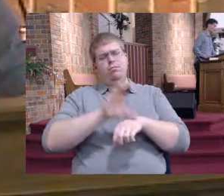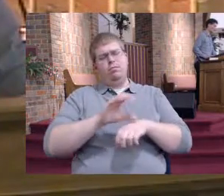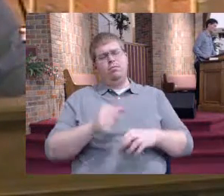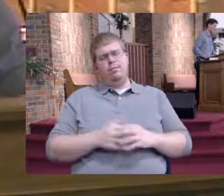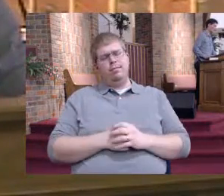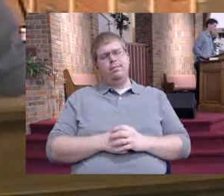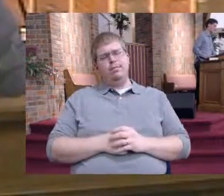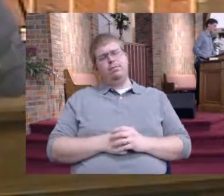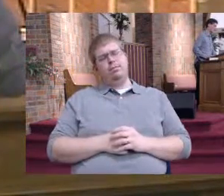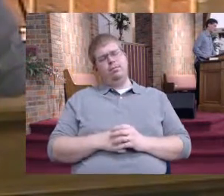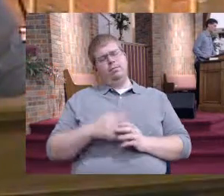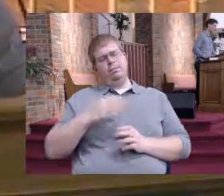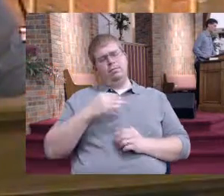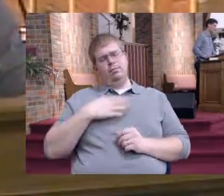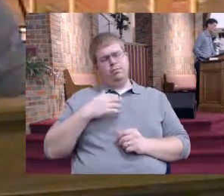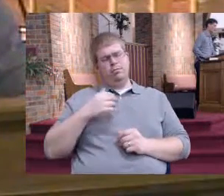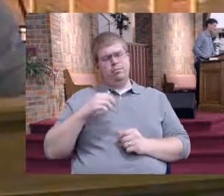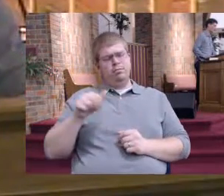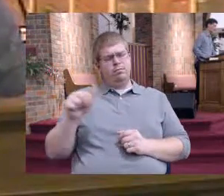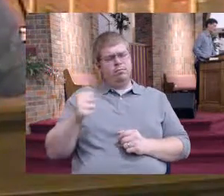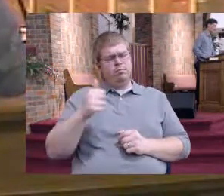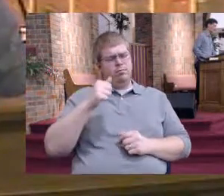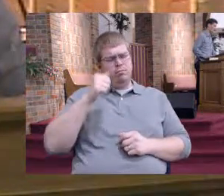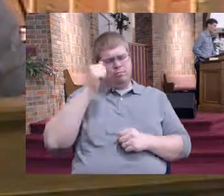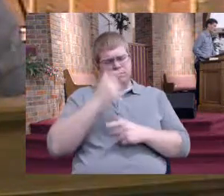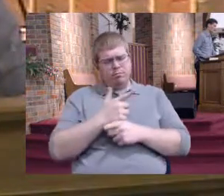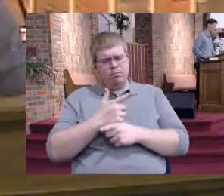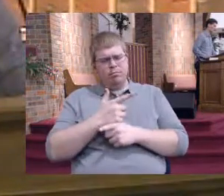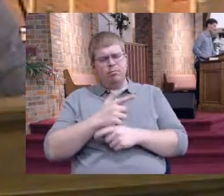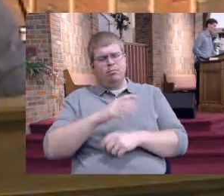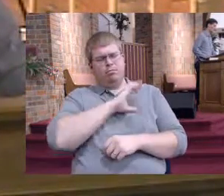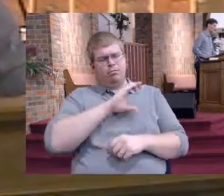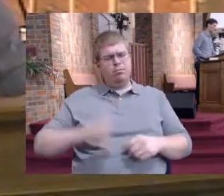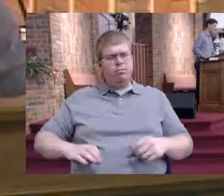and my fellow brothers and Christians to support this work.